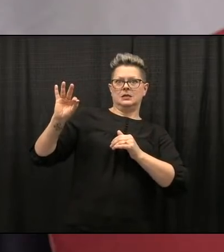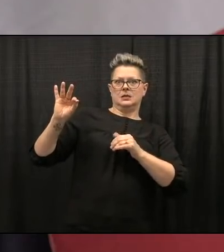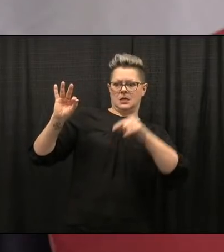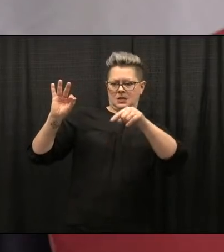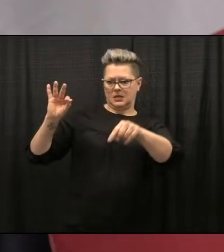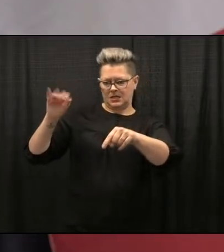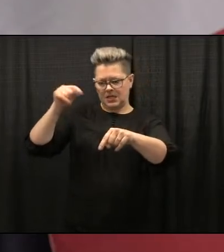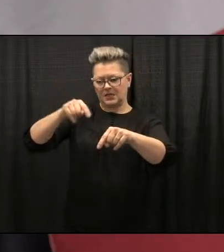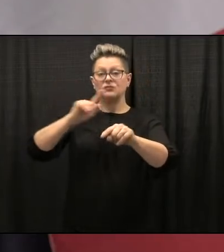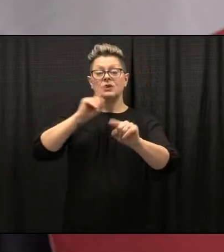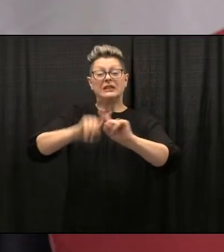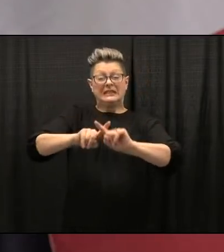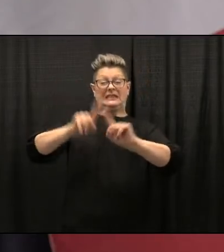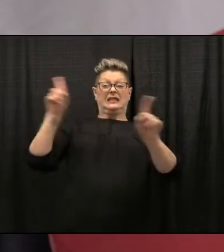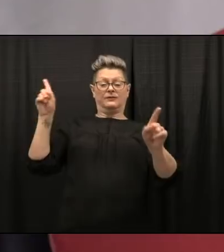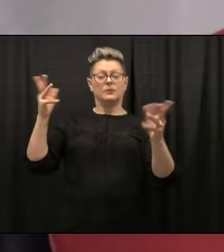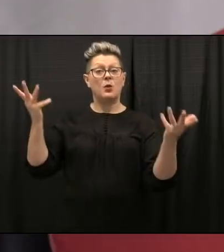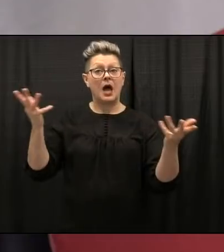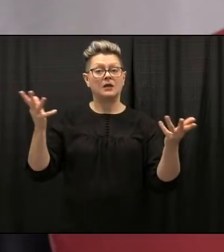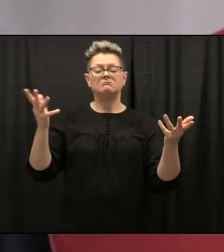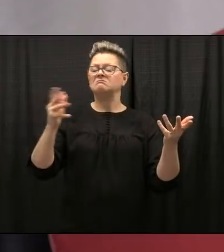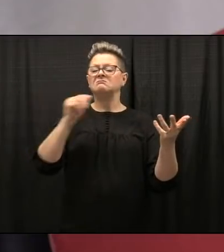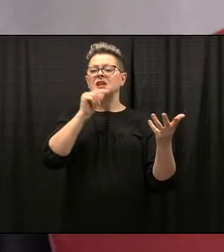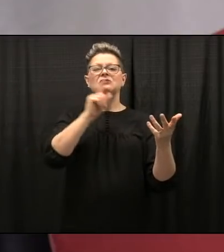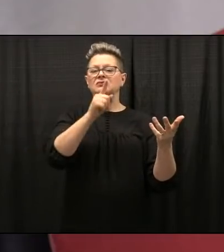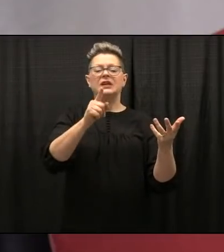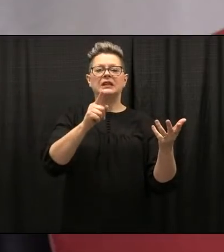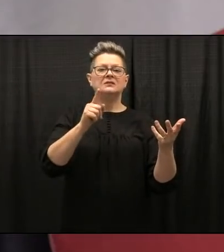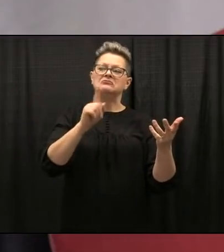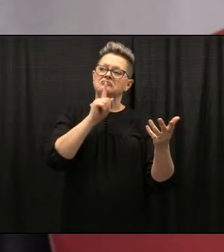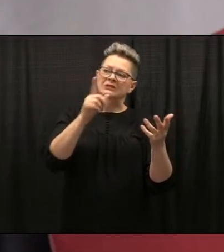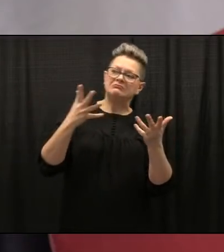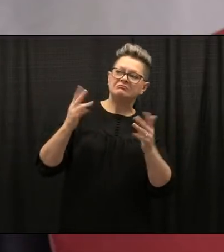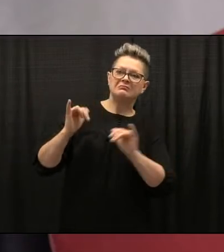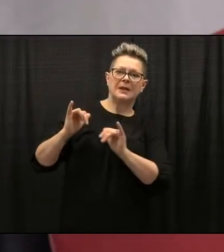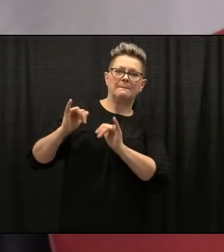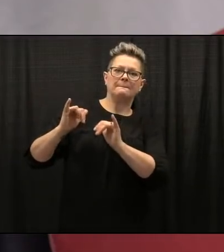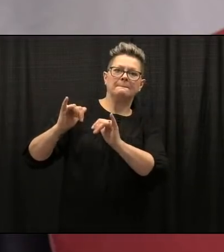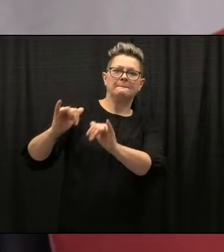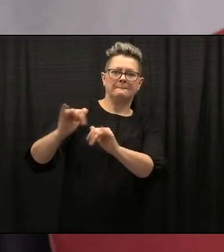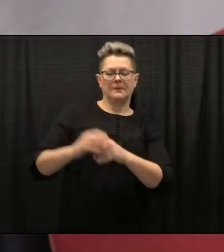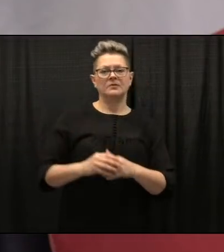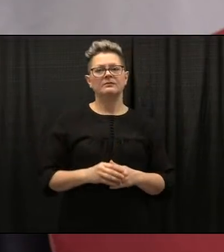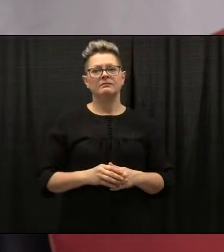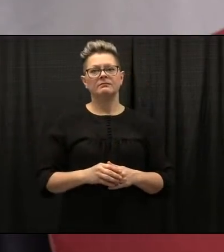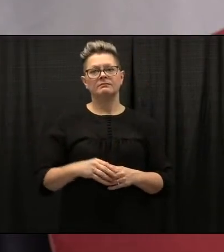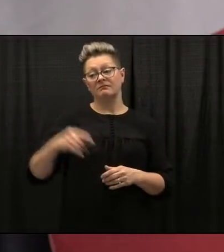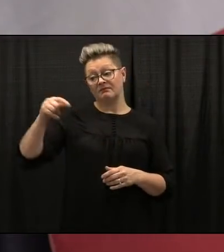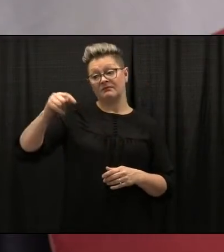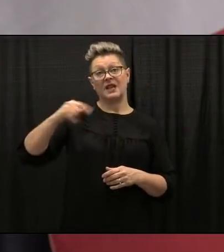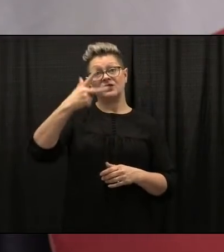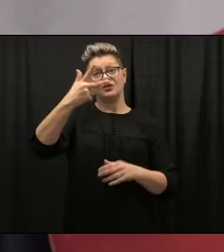no significant difference in mortality rates across those 4